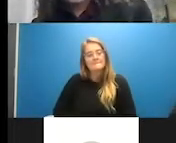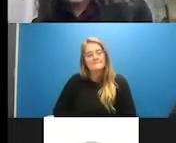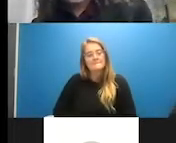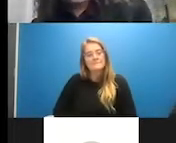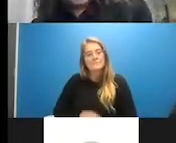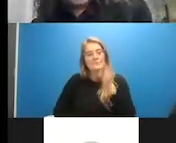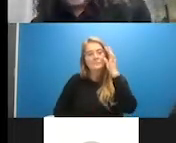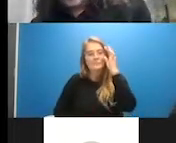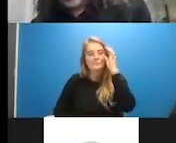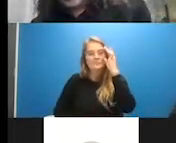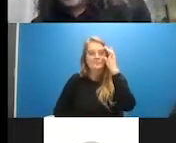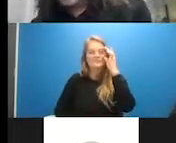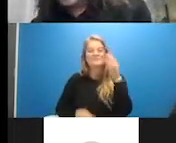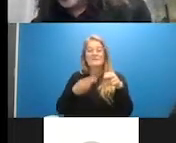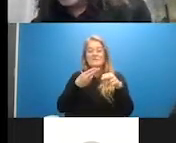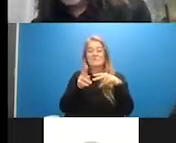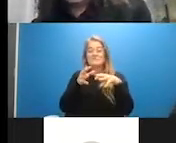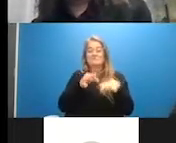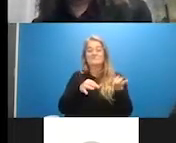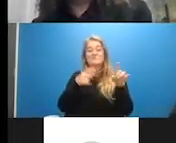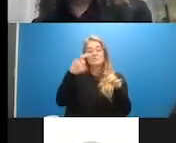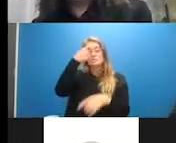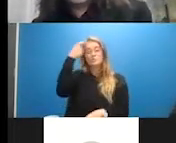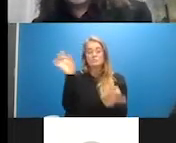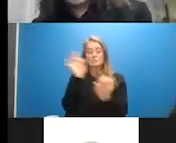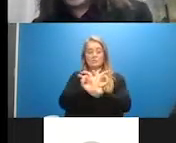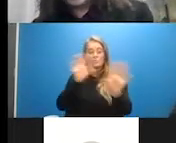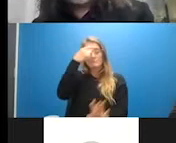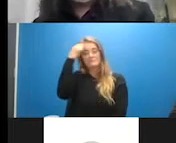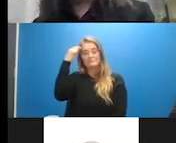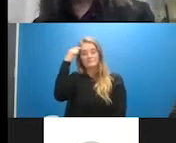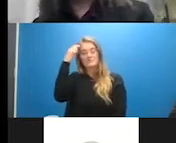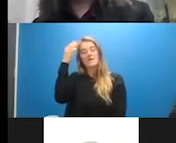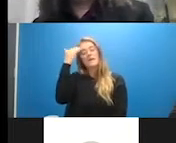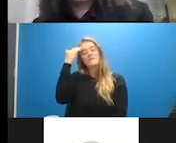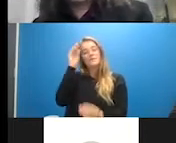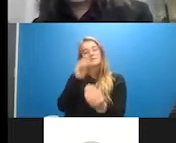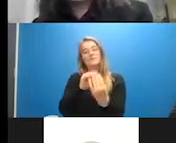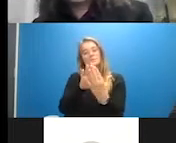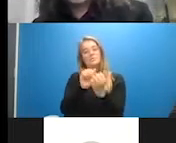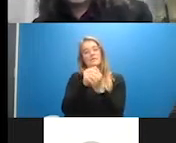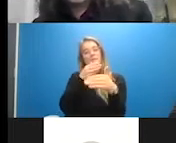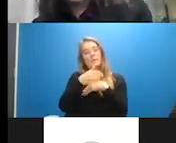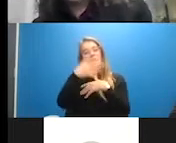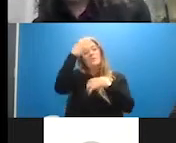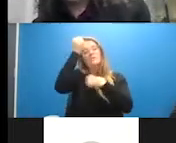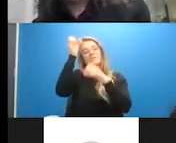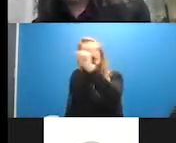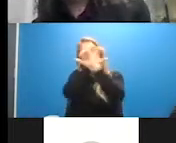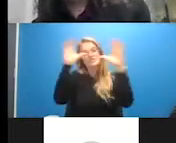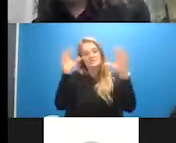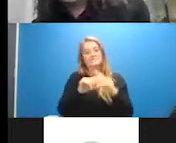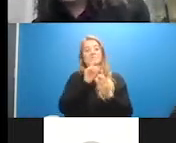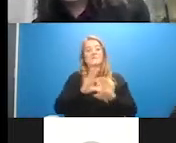I want to speak very briefly about trauma, bringing a trauma-informed approach to a post-colonial vision, recognizing